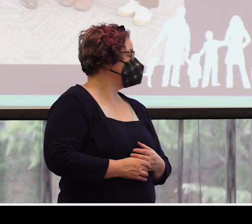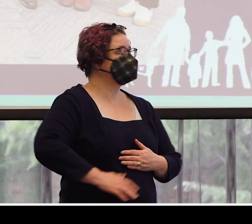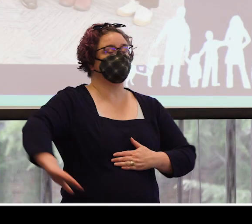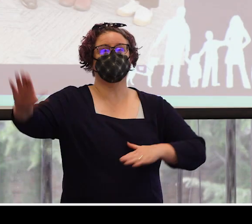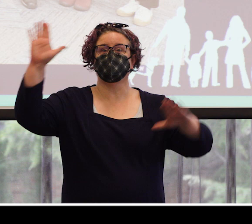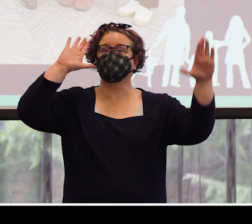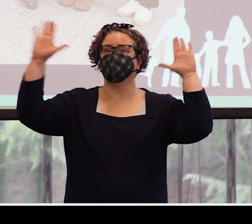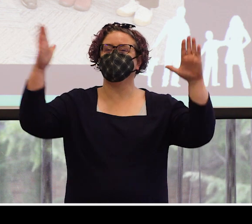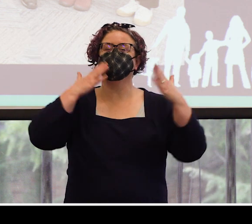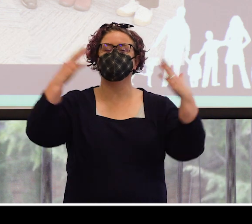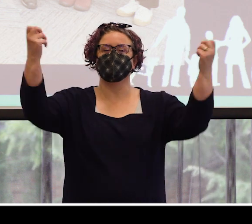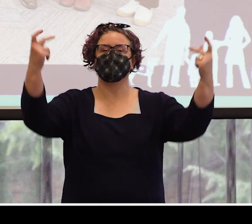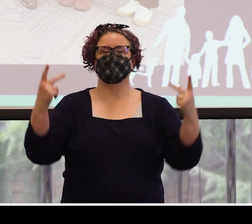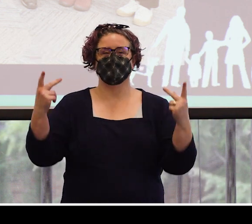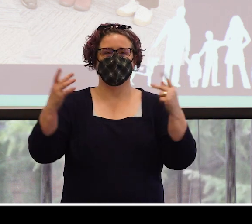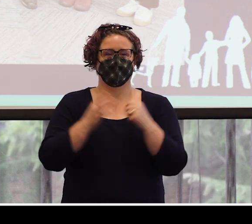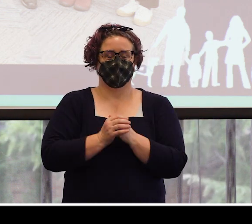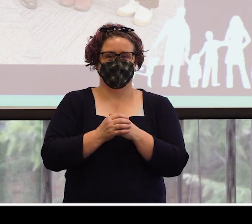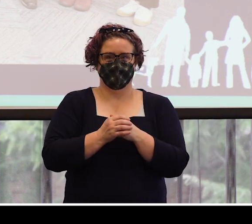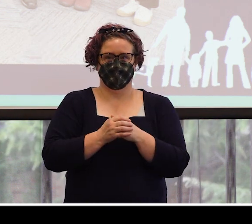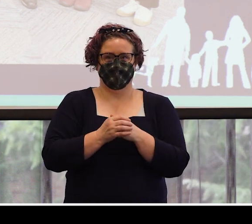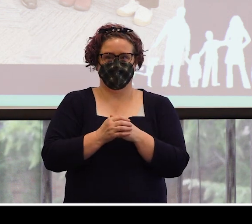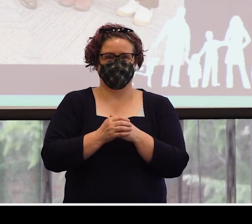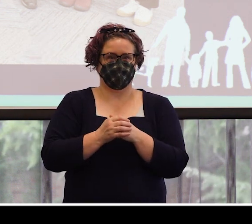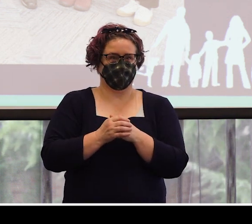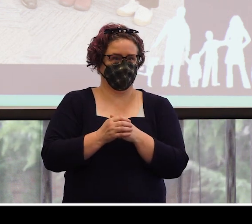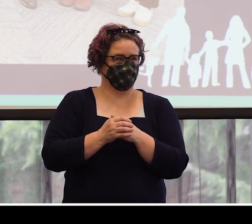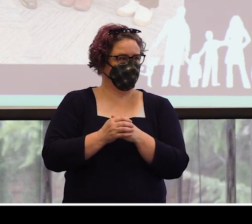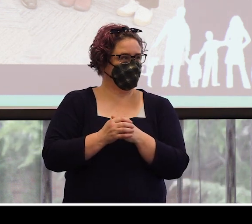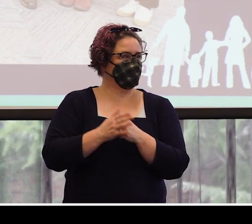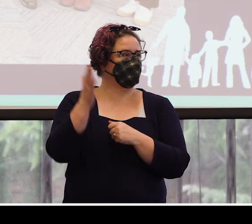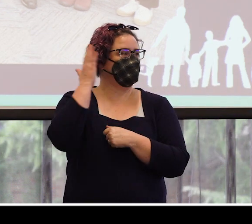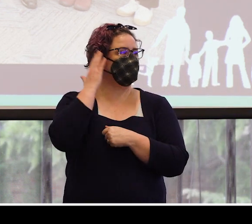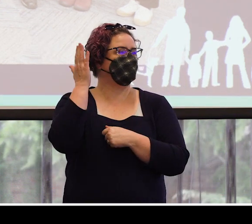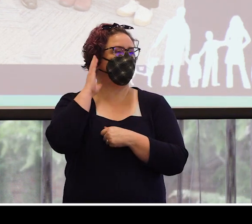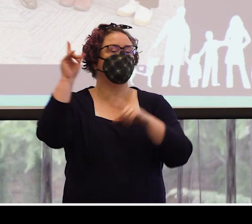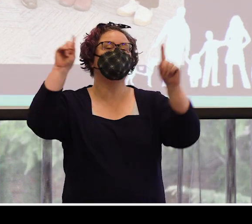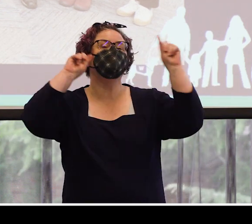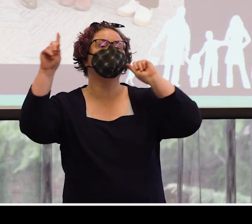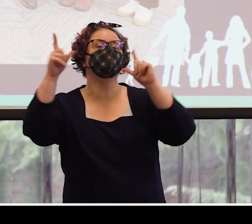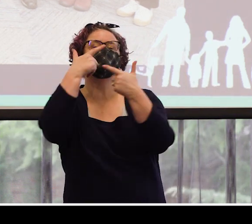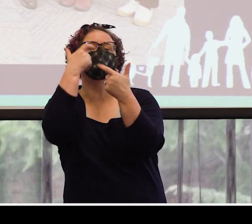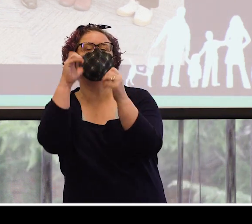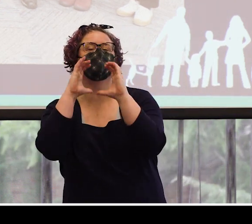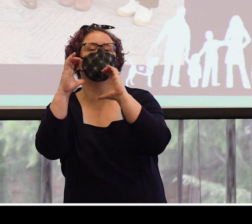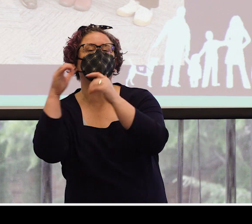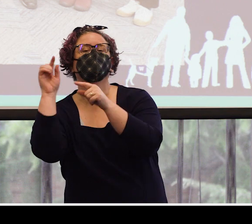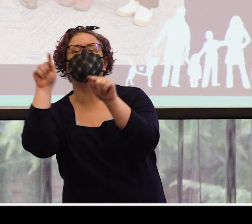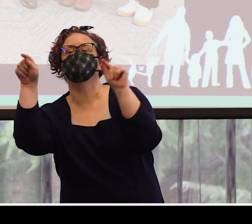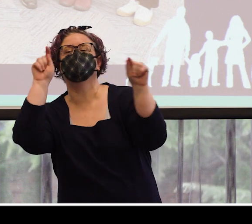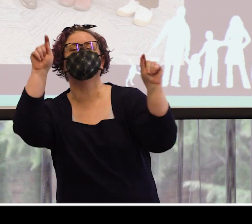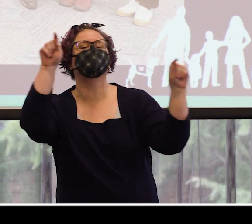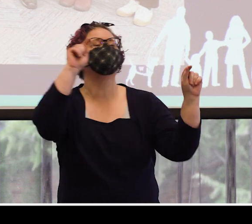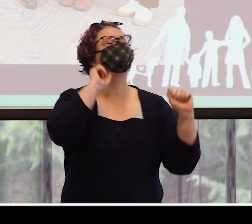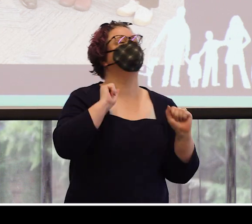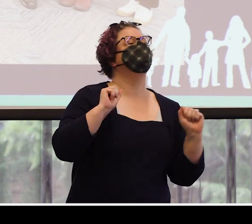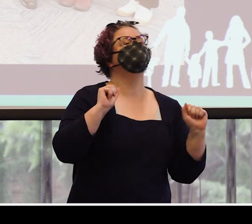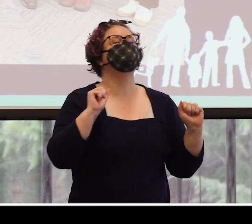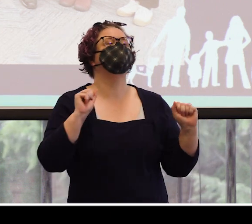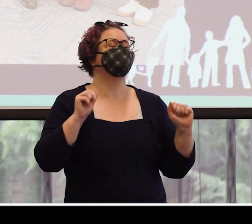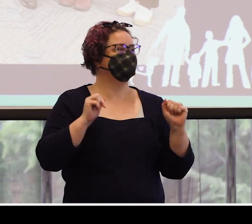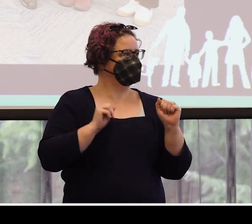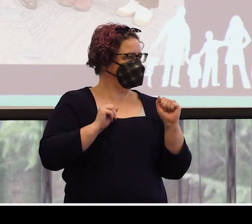Thanks for coming back. Good to see you all. I hope you enjoyed some really interesting conversations. I know I did, and thank you for those